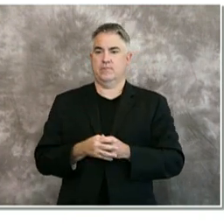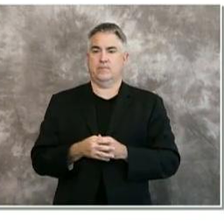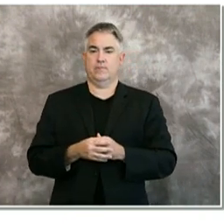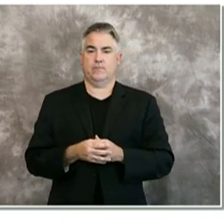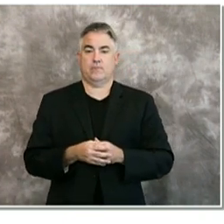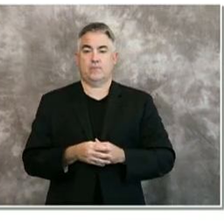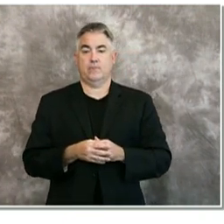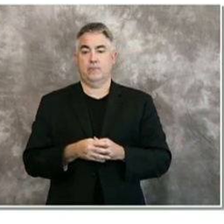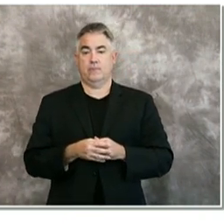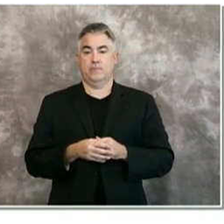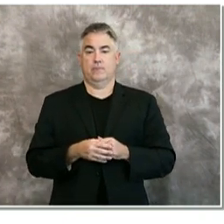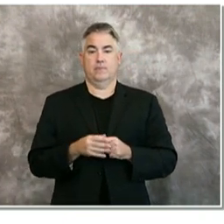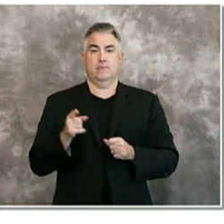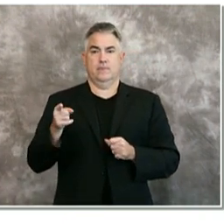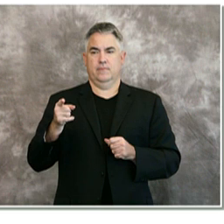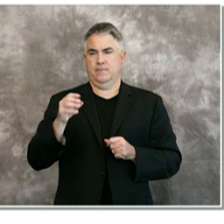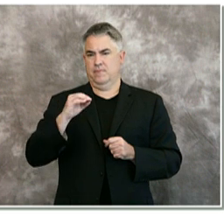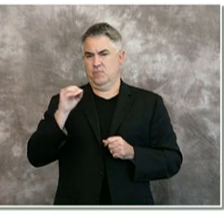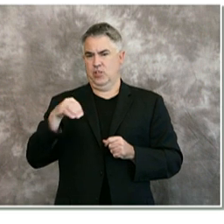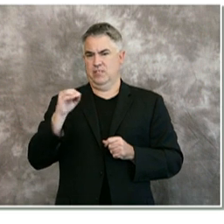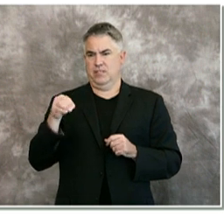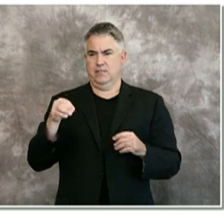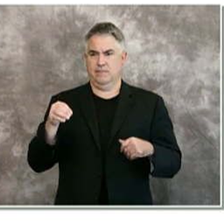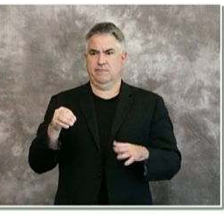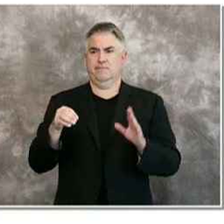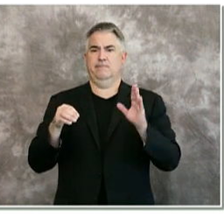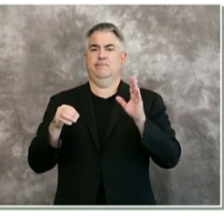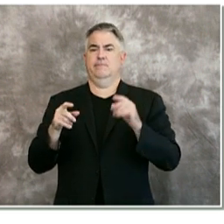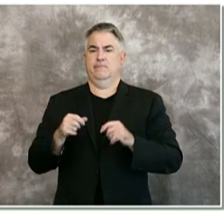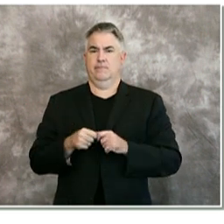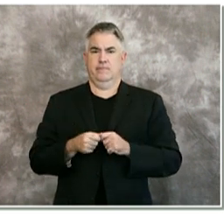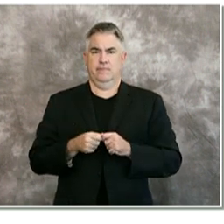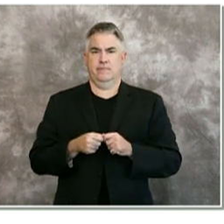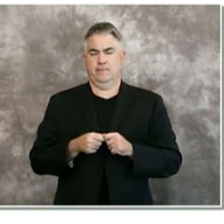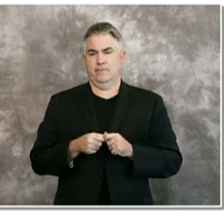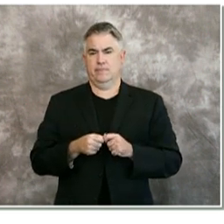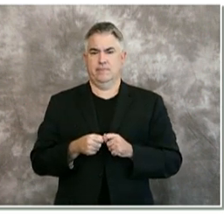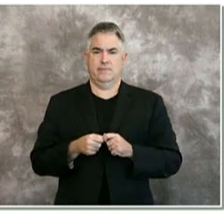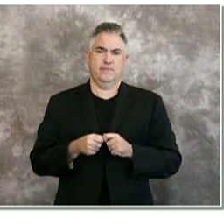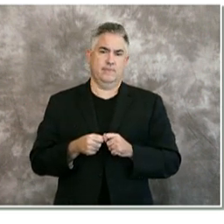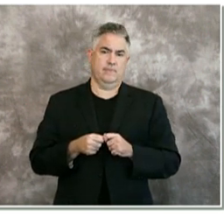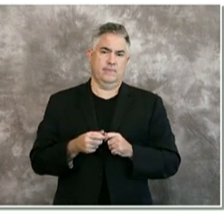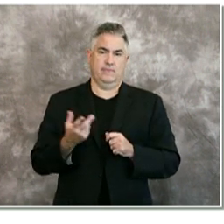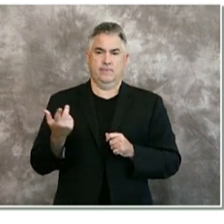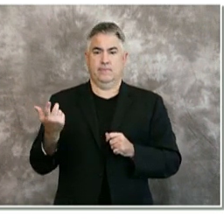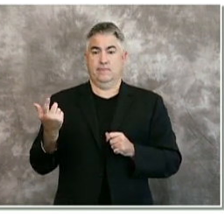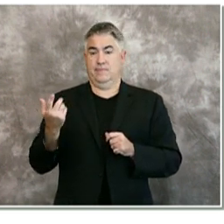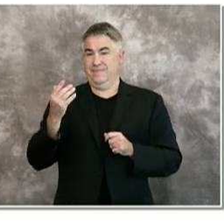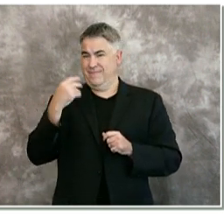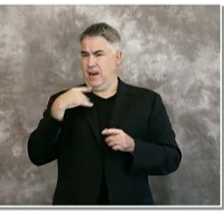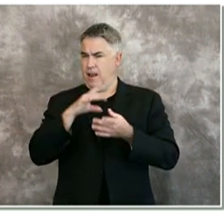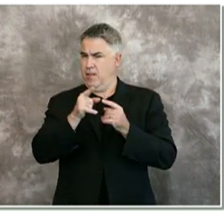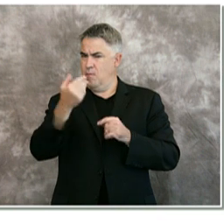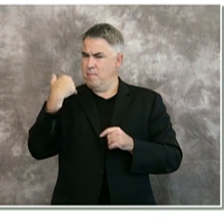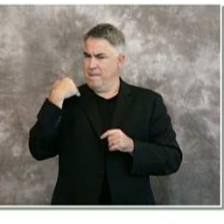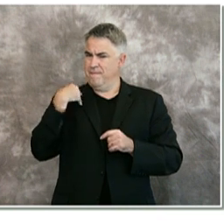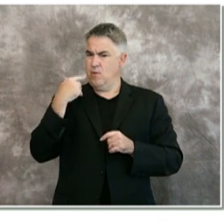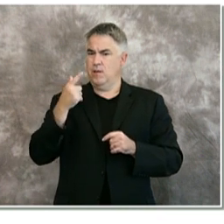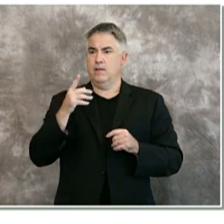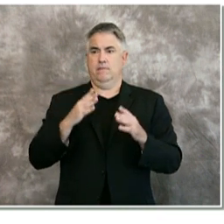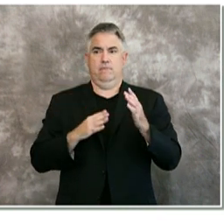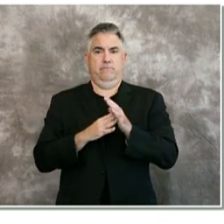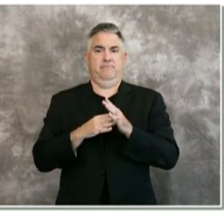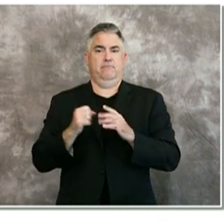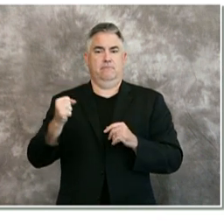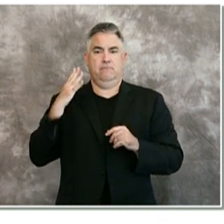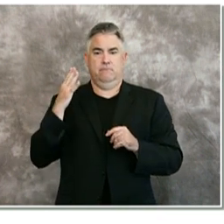curve. And you've heard me say previously that we had peaked from March 20th through May